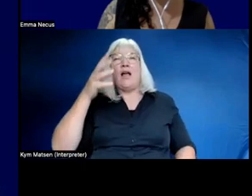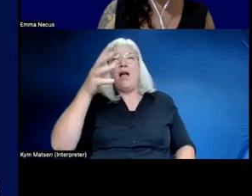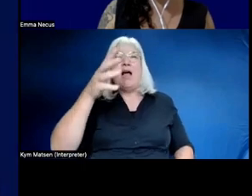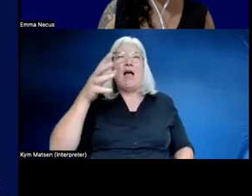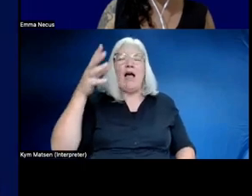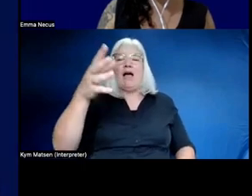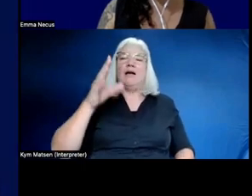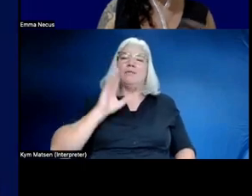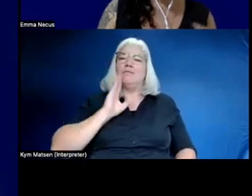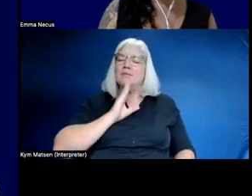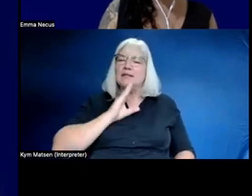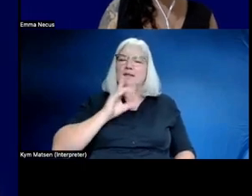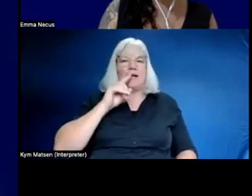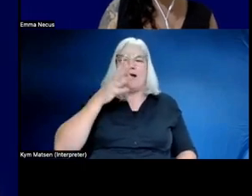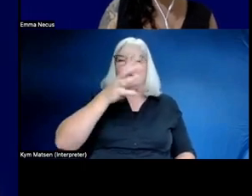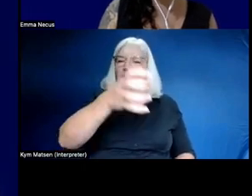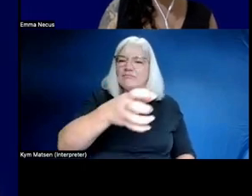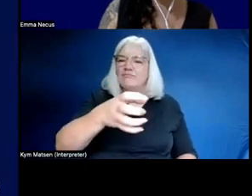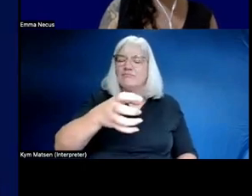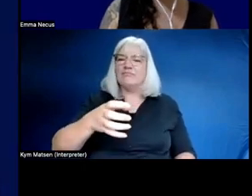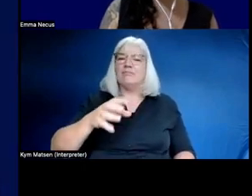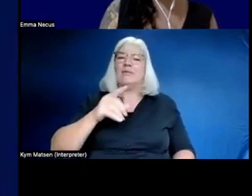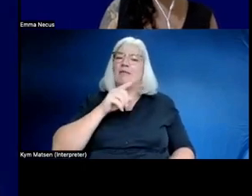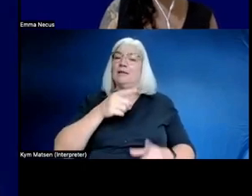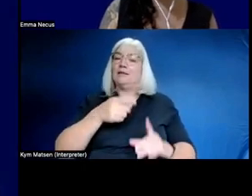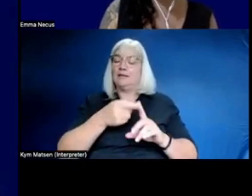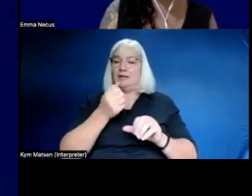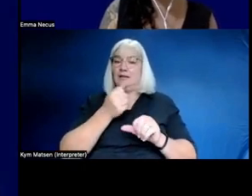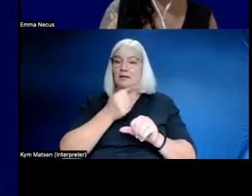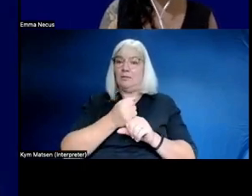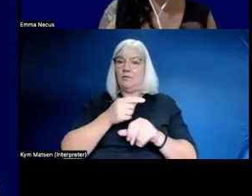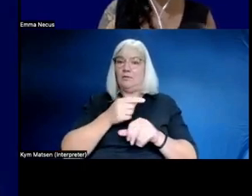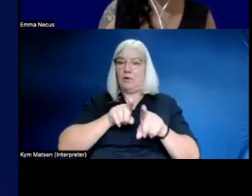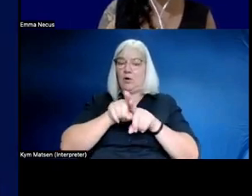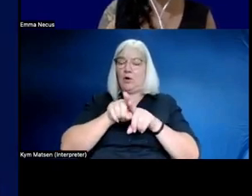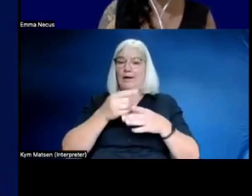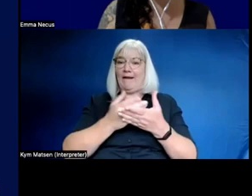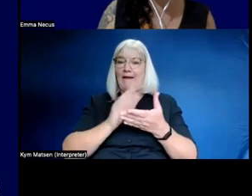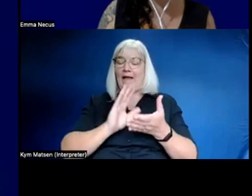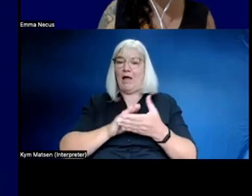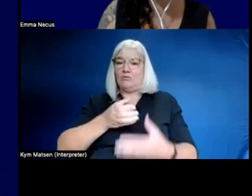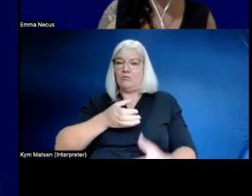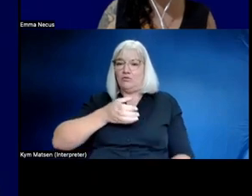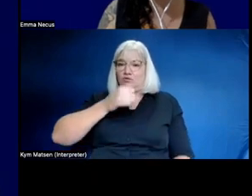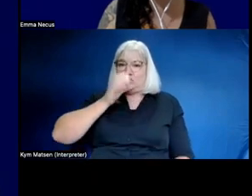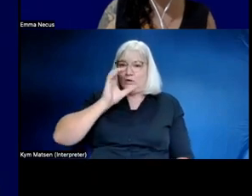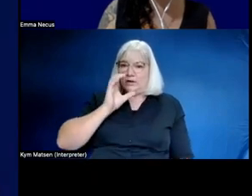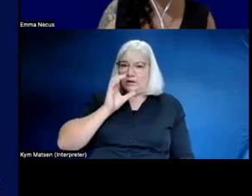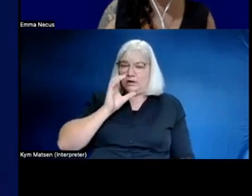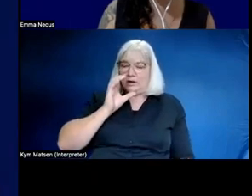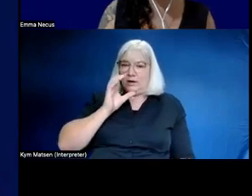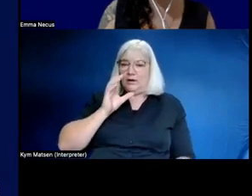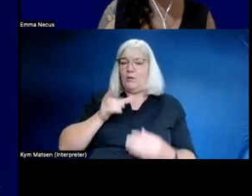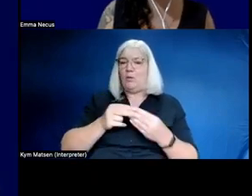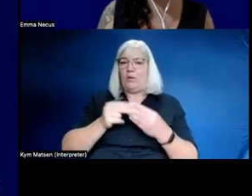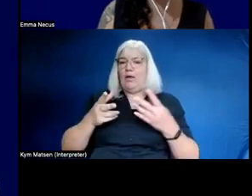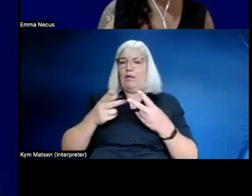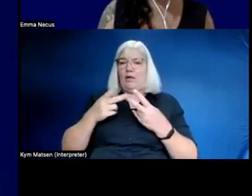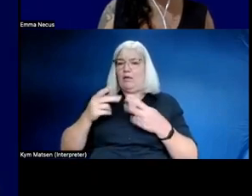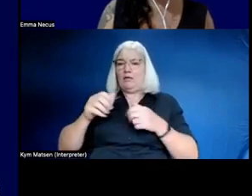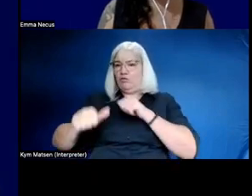times. This is the example of Zoe learning to have a drink without many compensatory strategies being